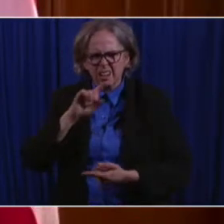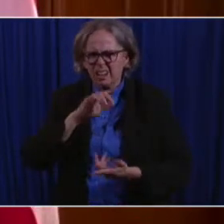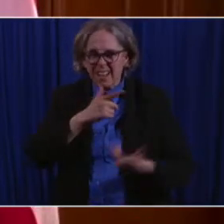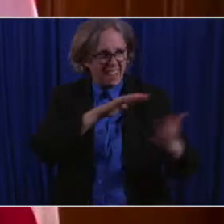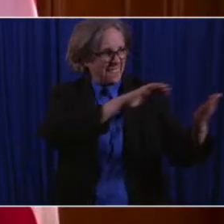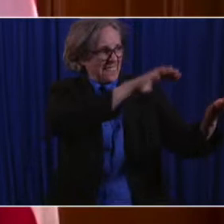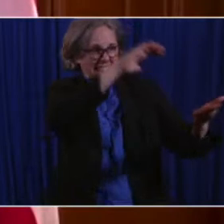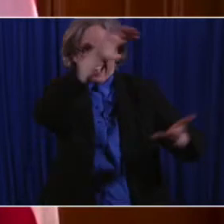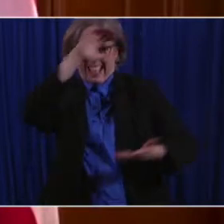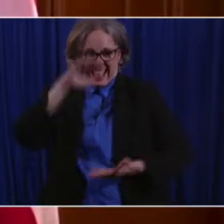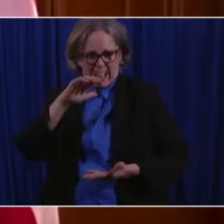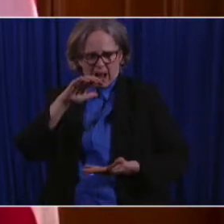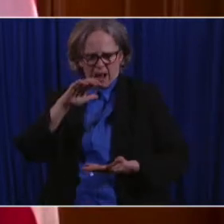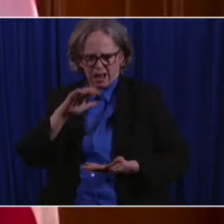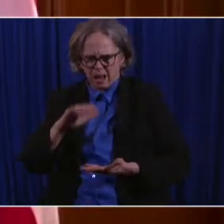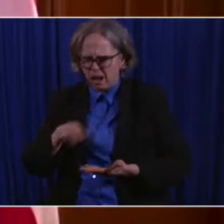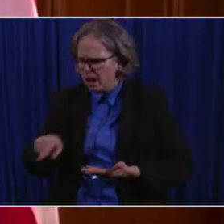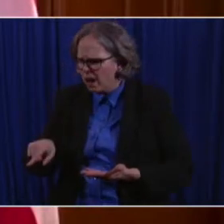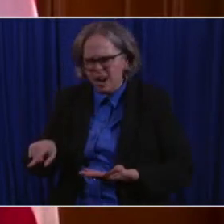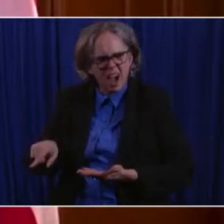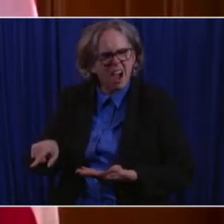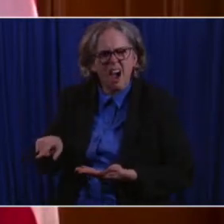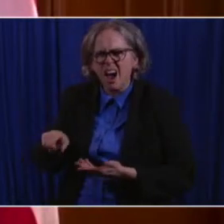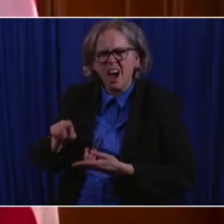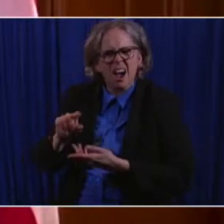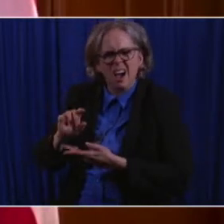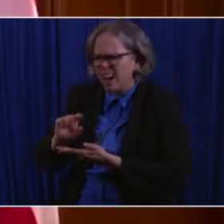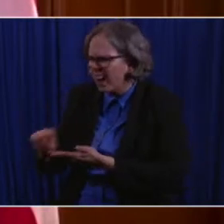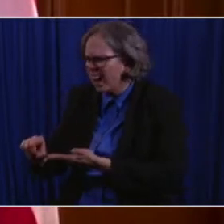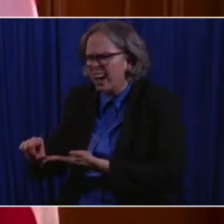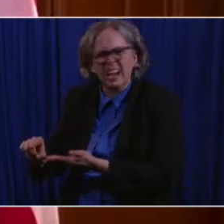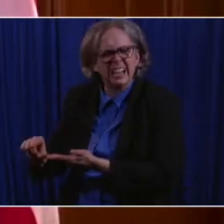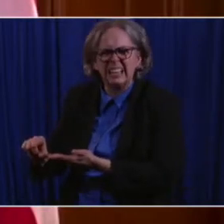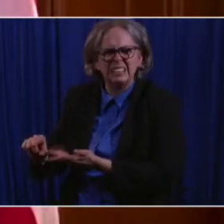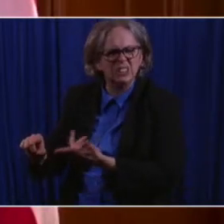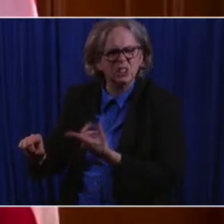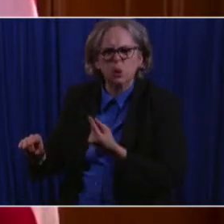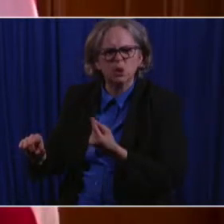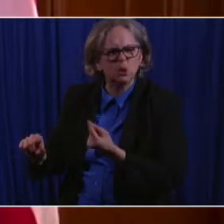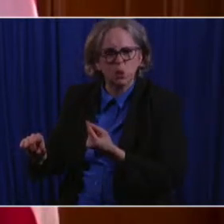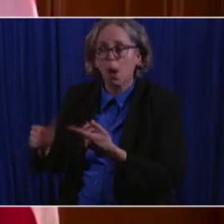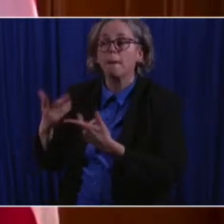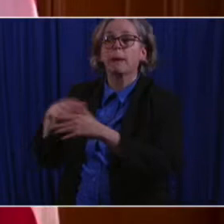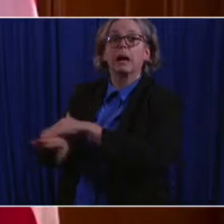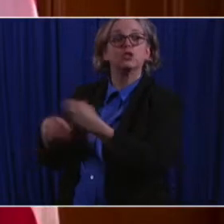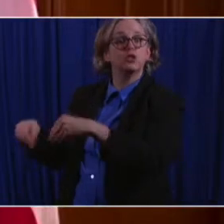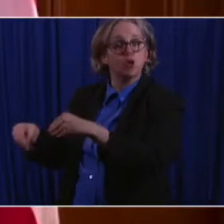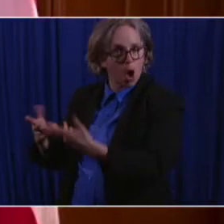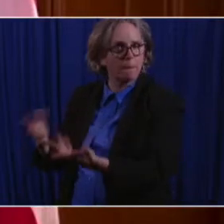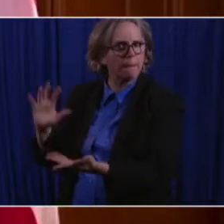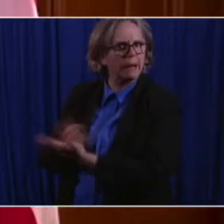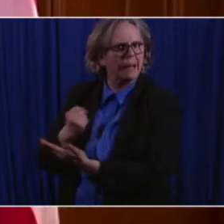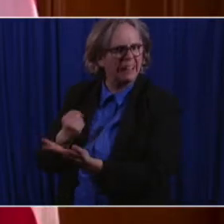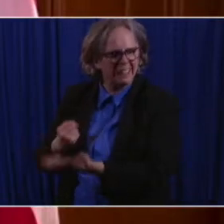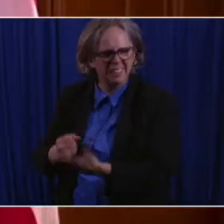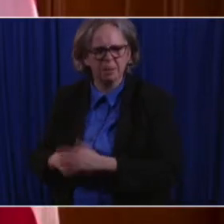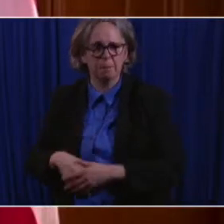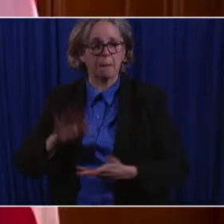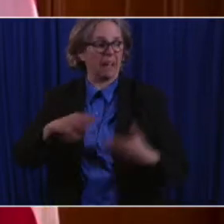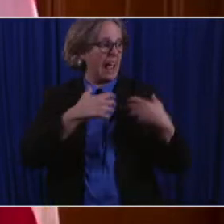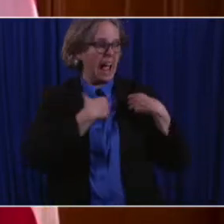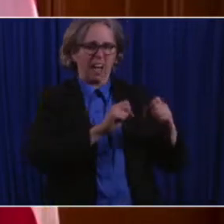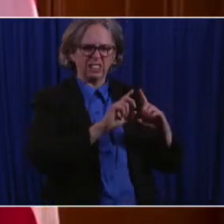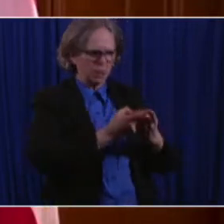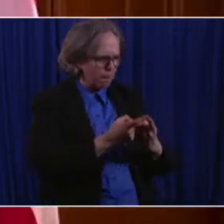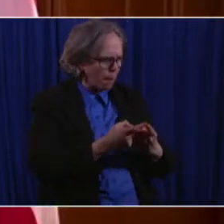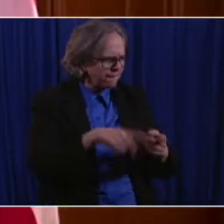to other stores in other parts of the state. We've had situations where a health department is not using it, and